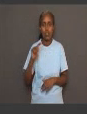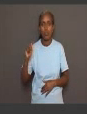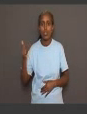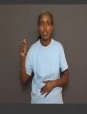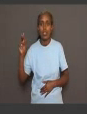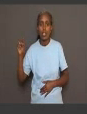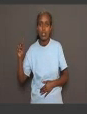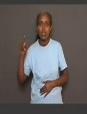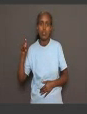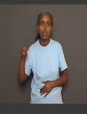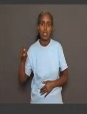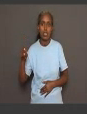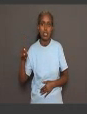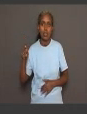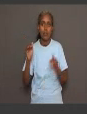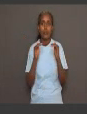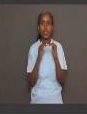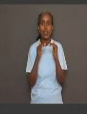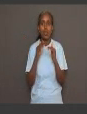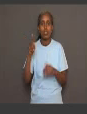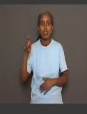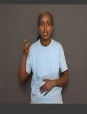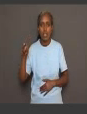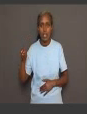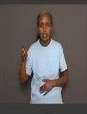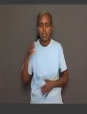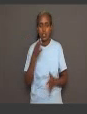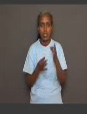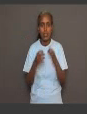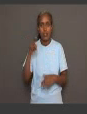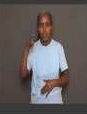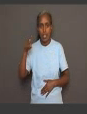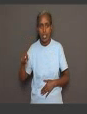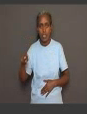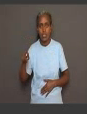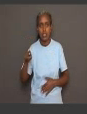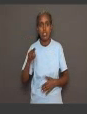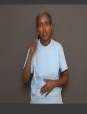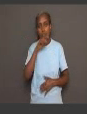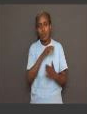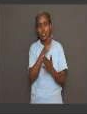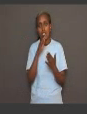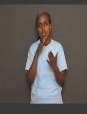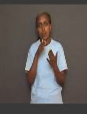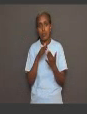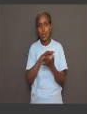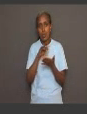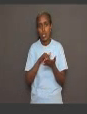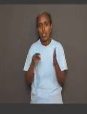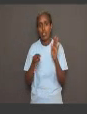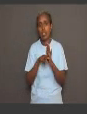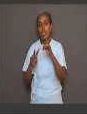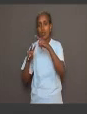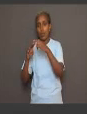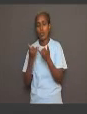tangent of x equals x if x falls between negative pi